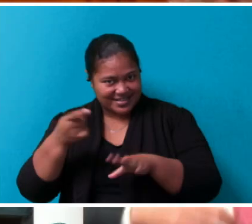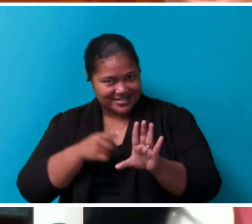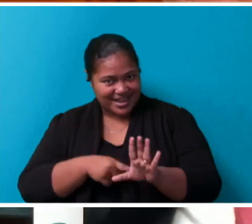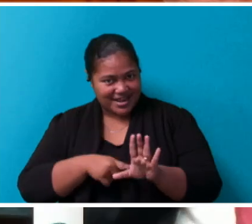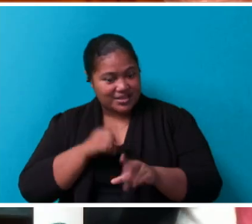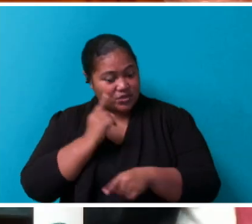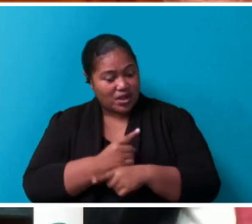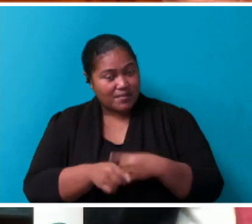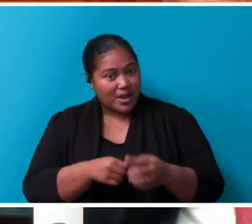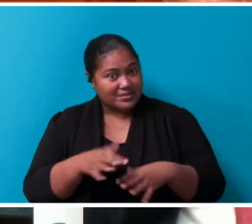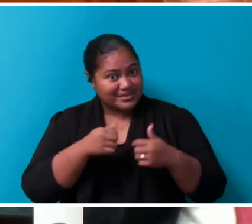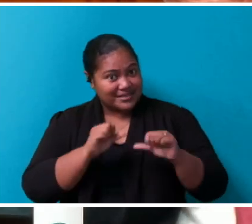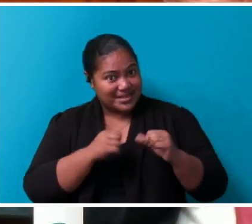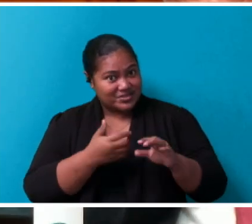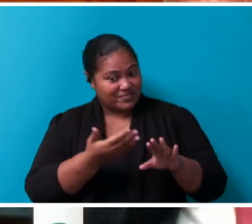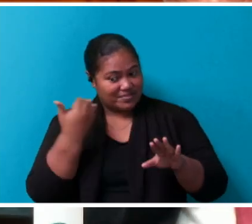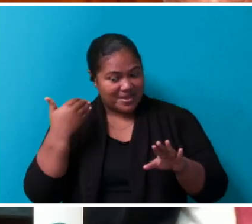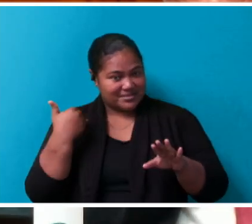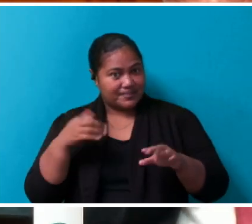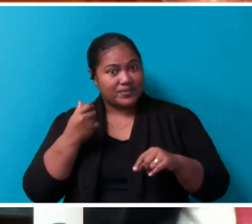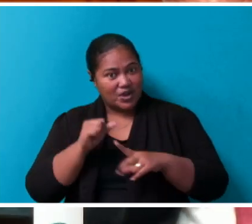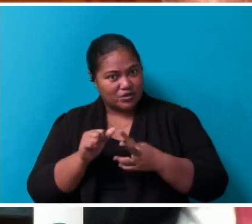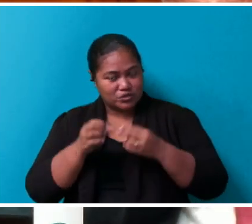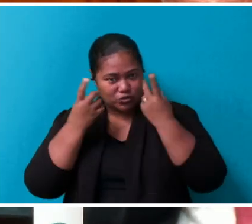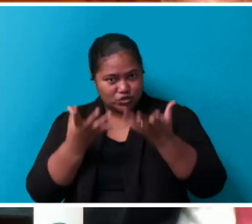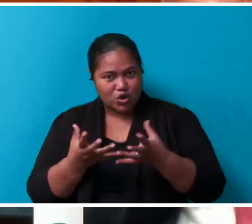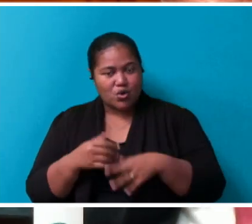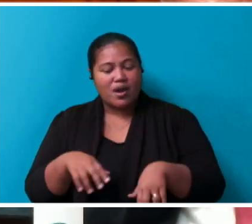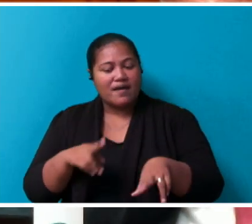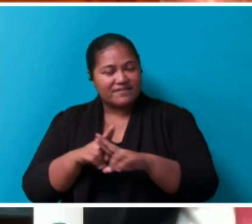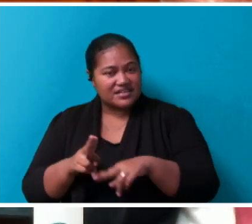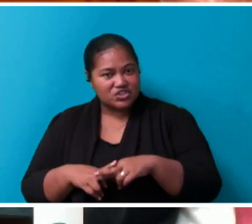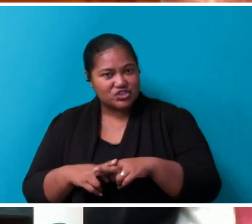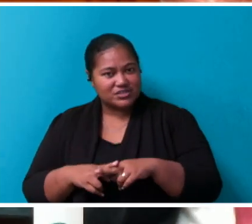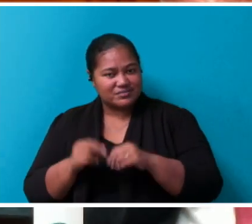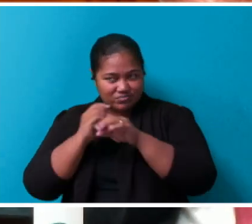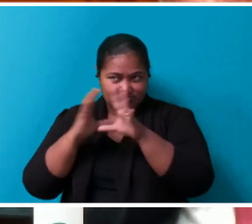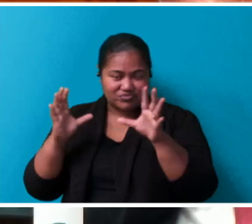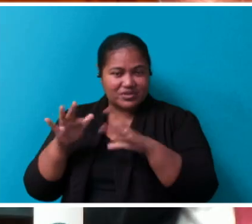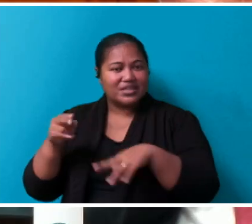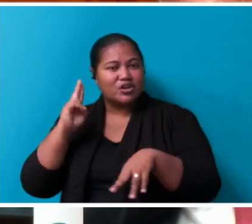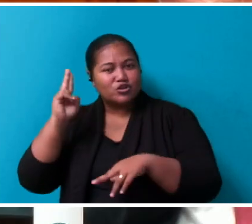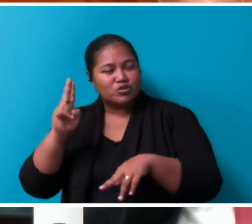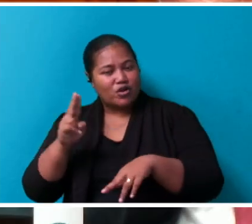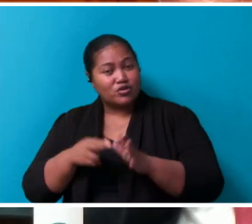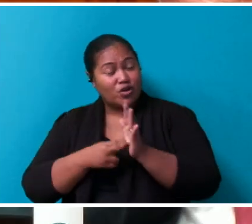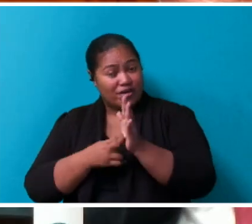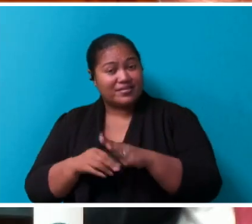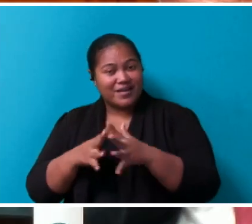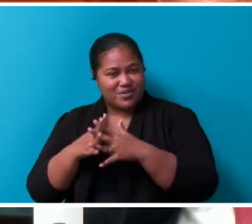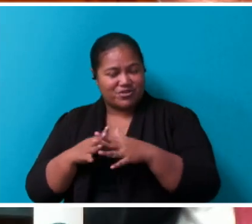of the past mission and solidify Fiji's visibility in the North American markets. Madam Deputy